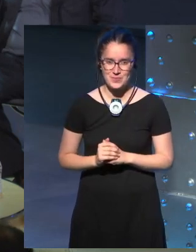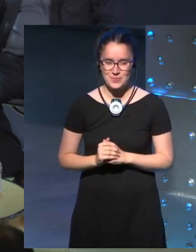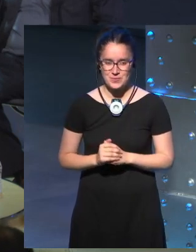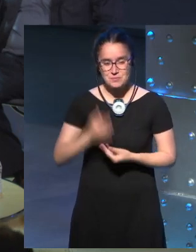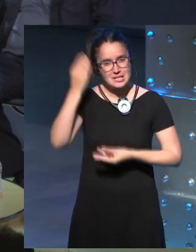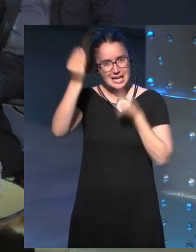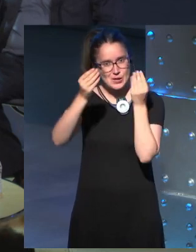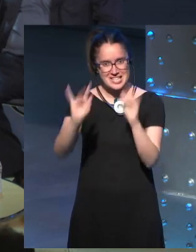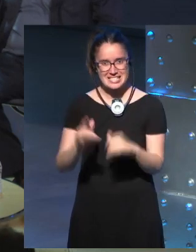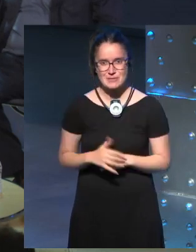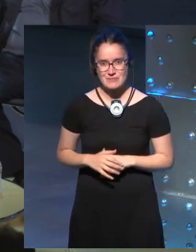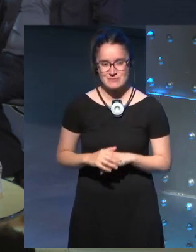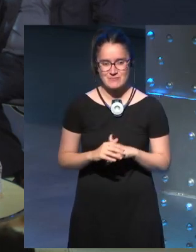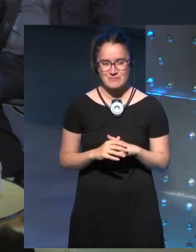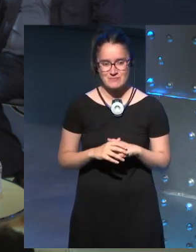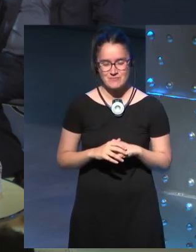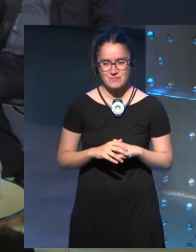Yes. I think it was an